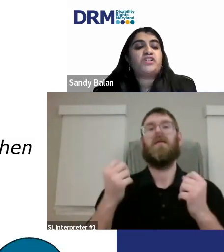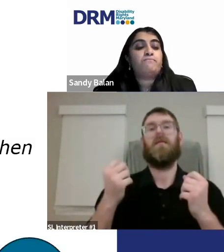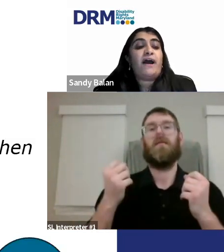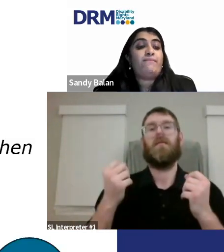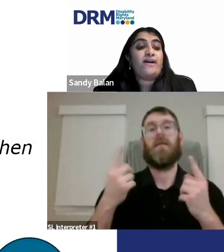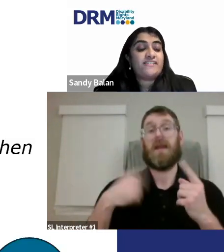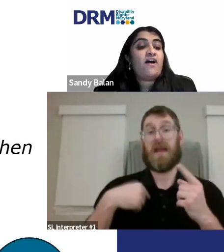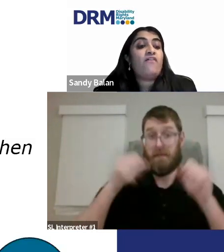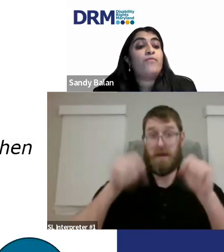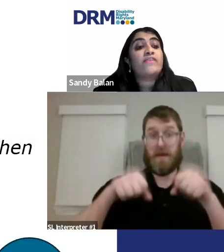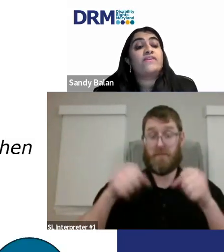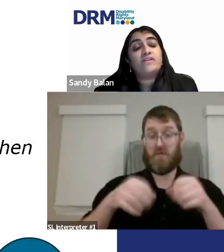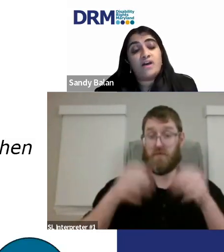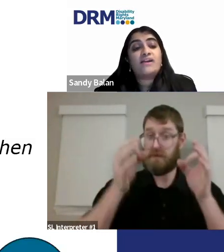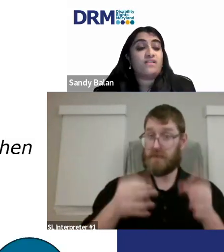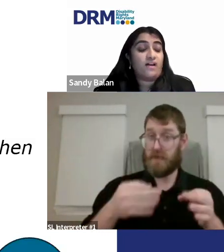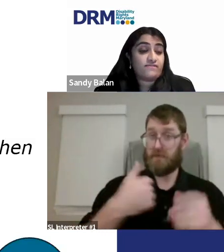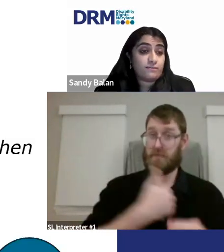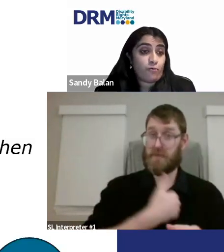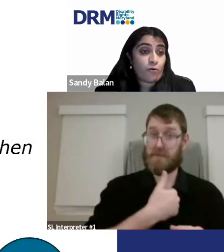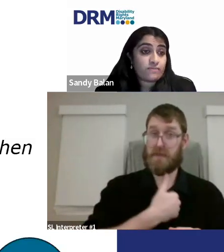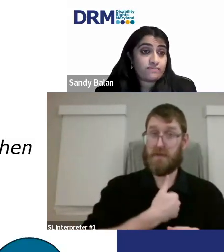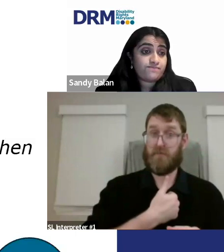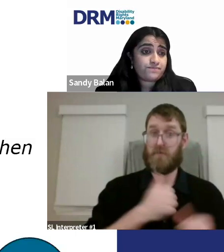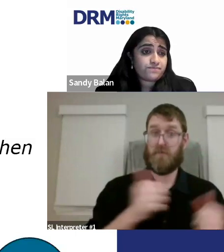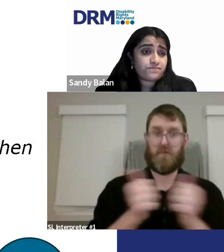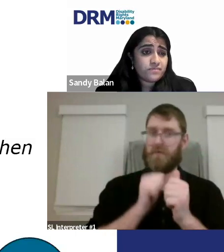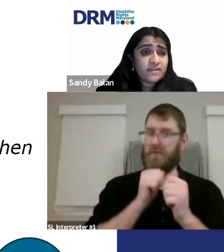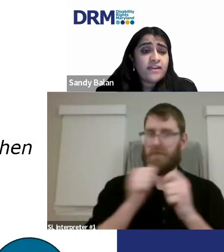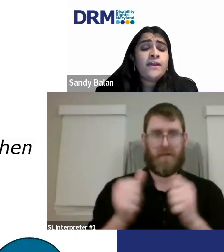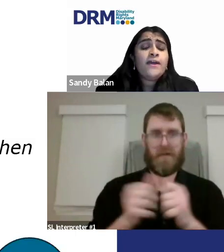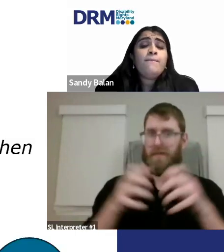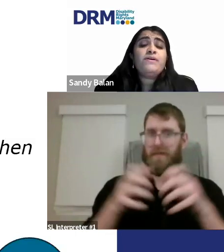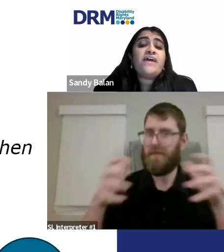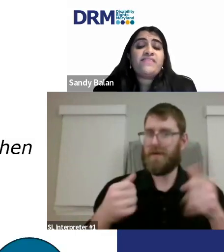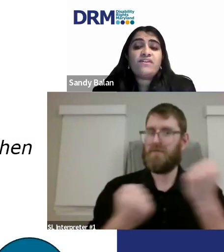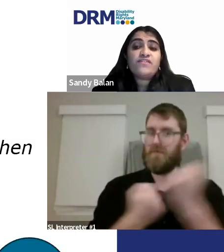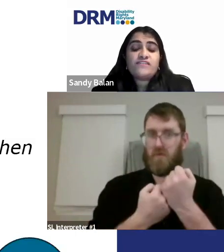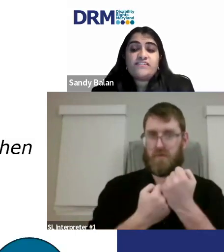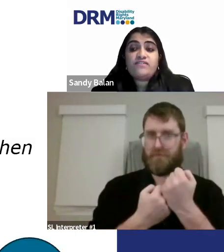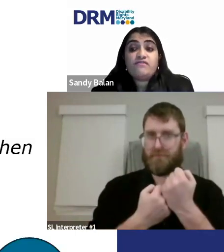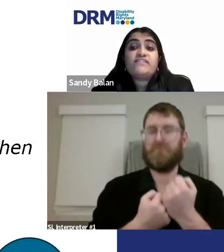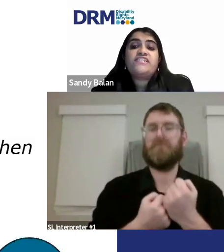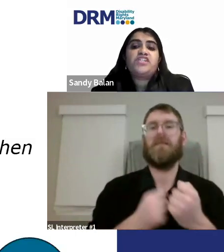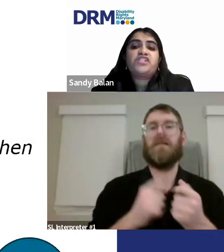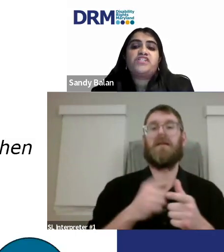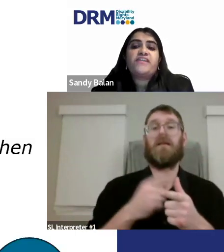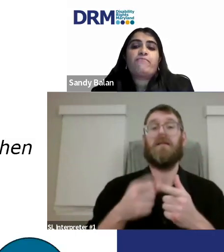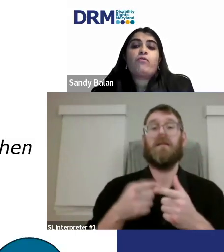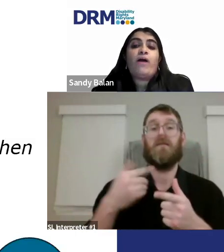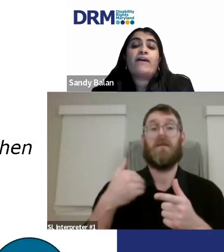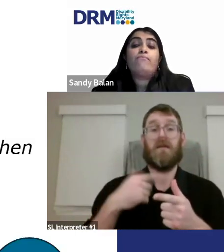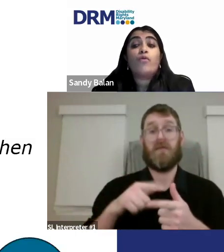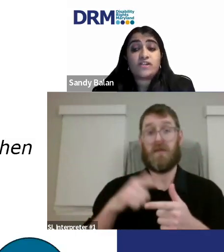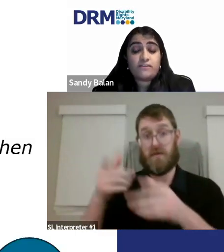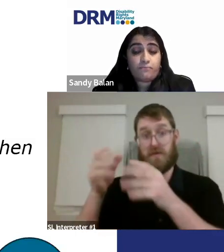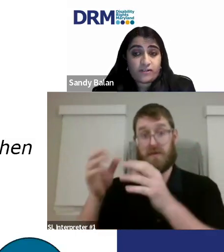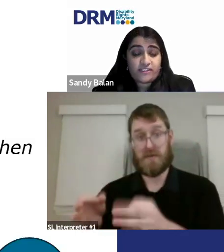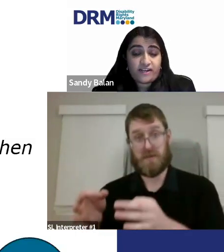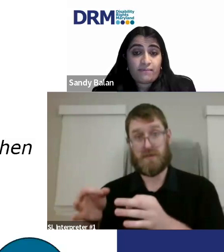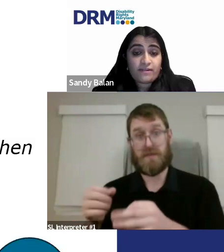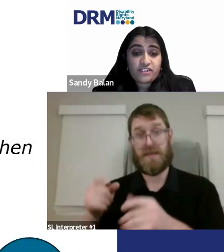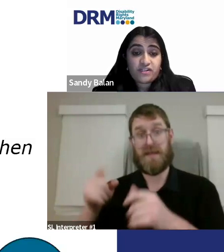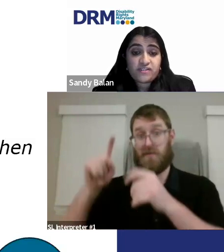make the decision by myself with not a lot of support. But then there are those decisions that require